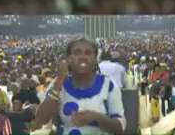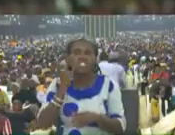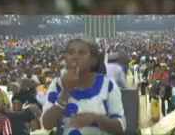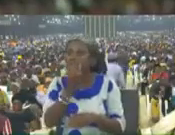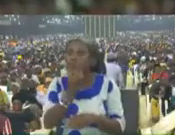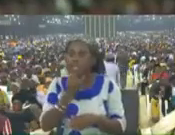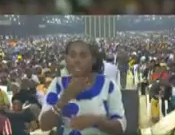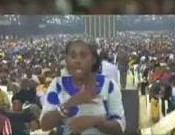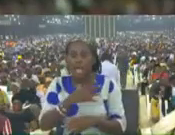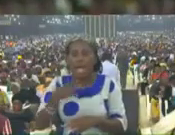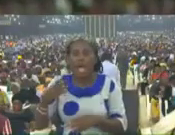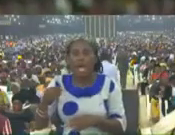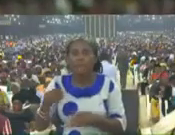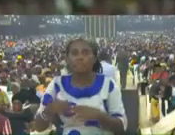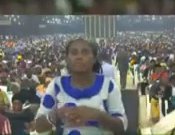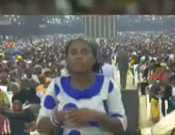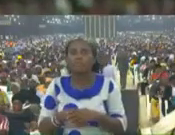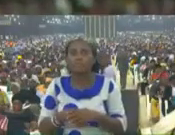And